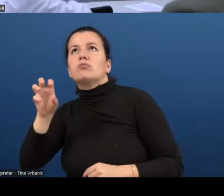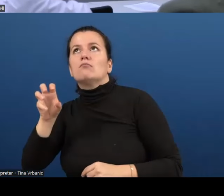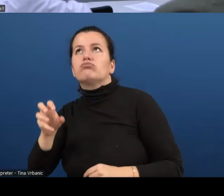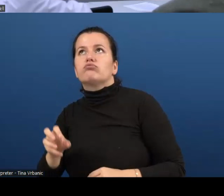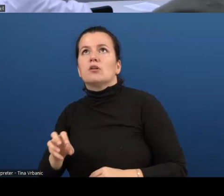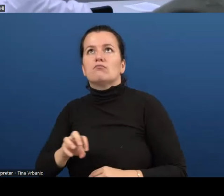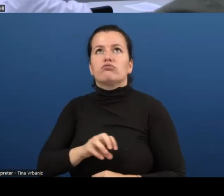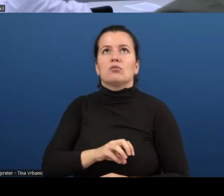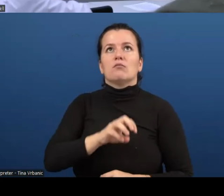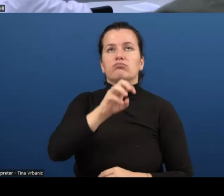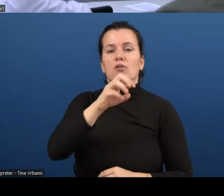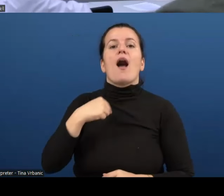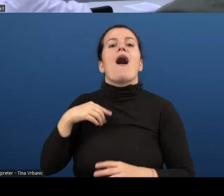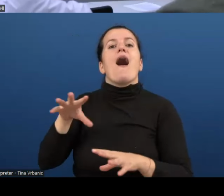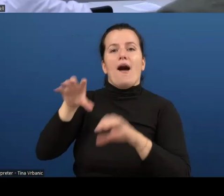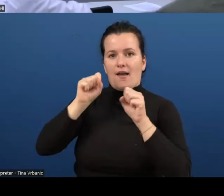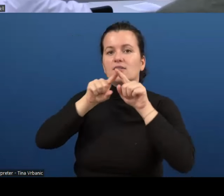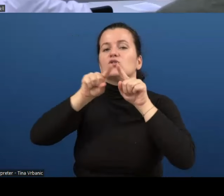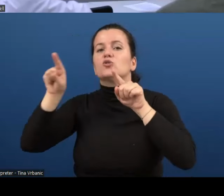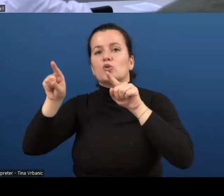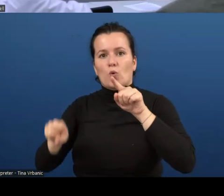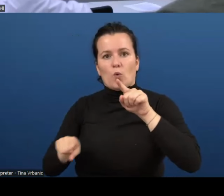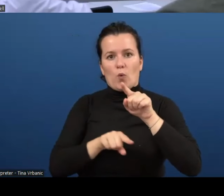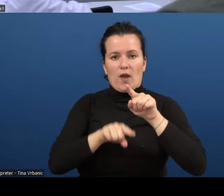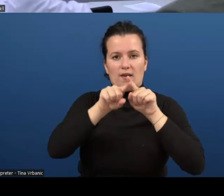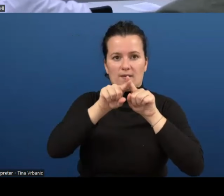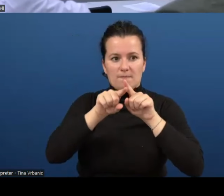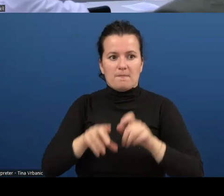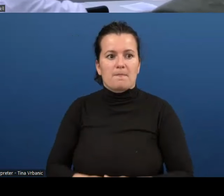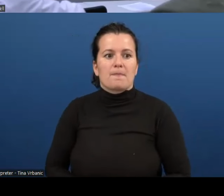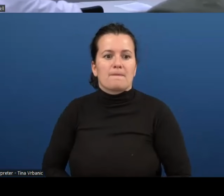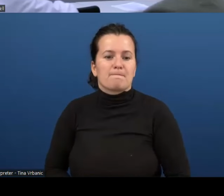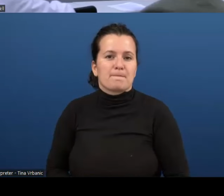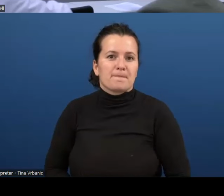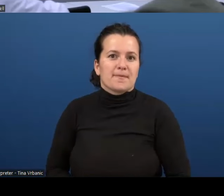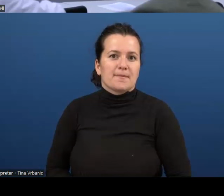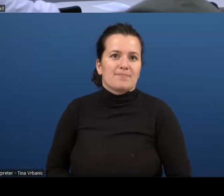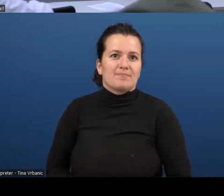And yeah, based on all these previous